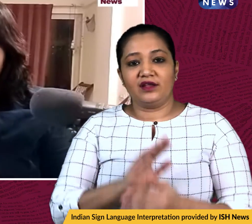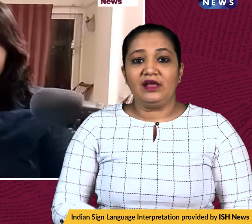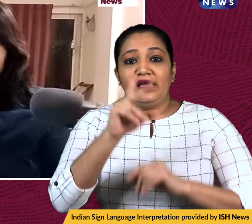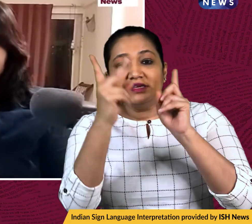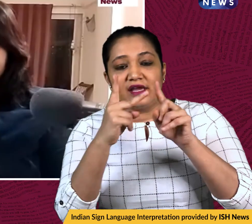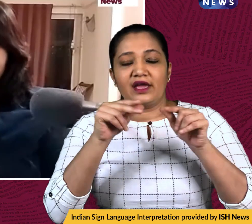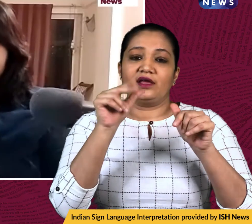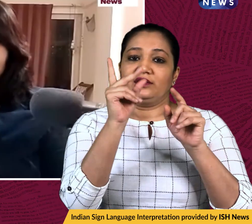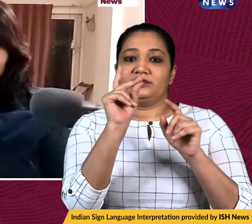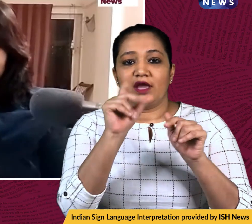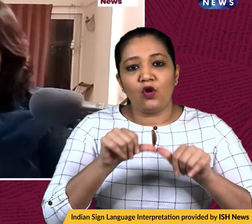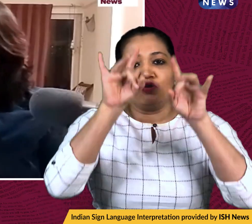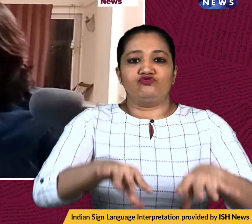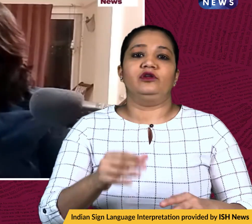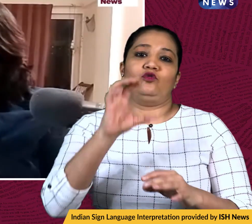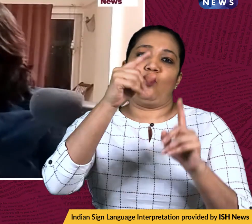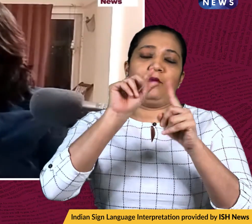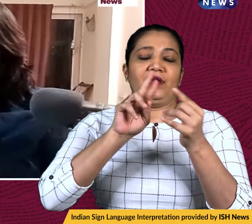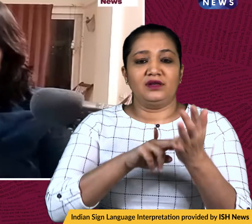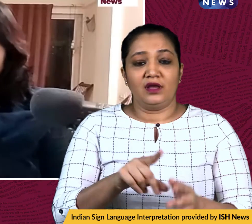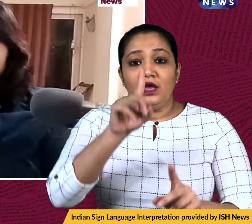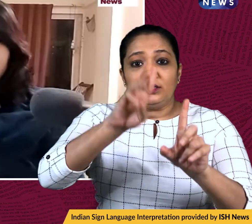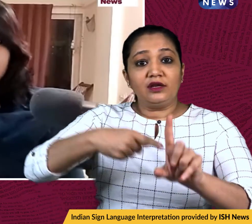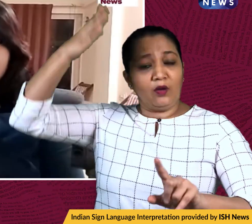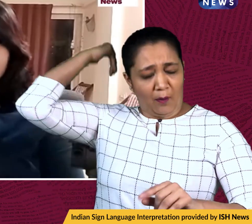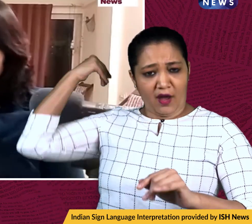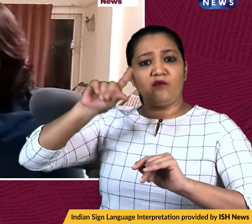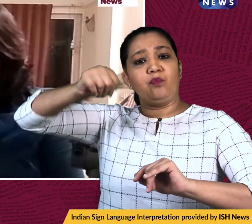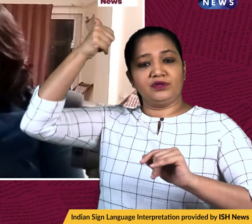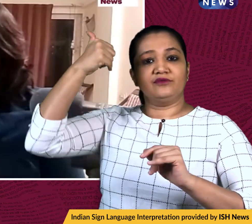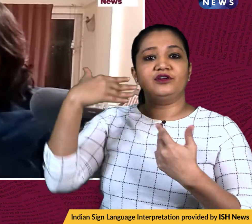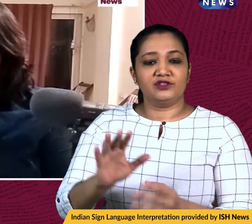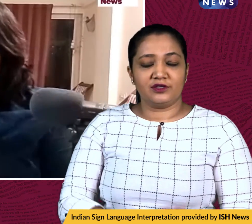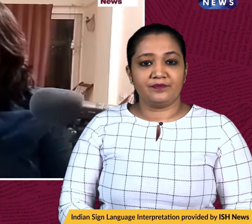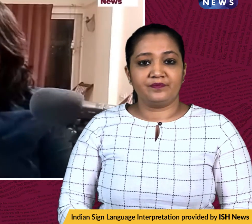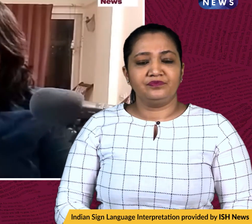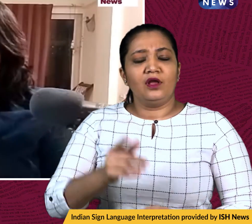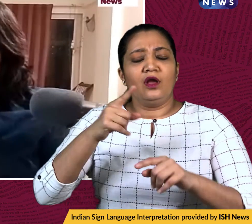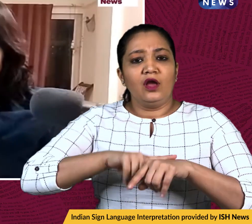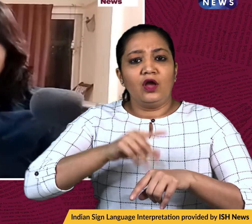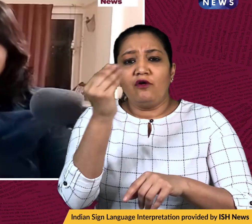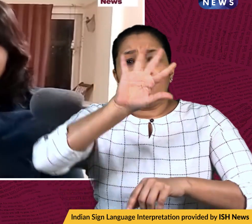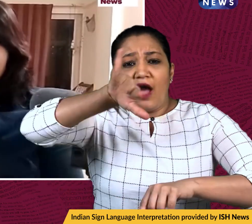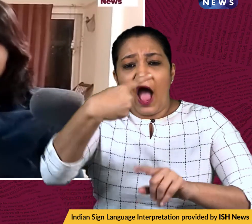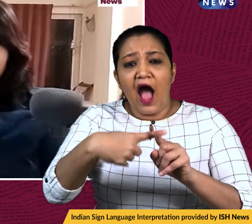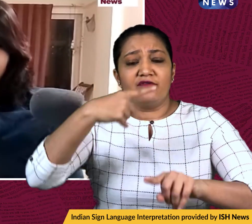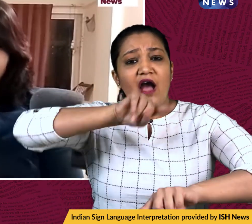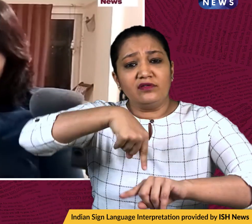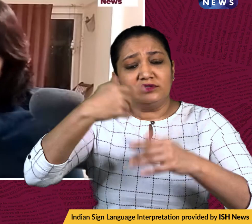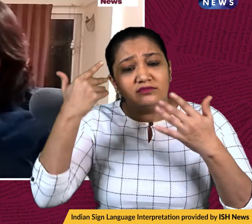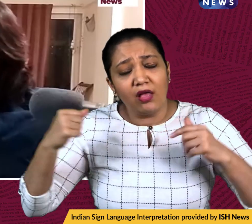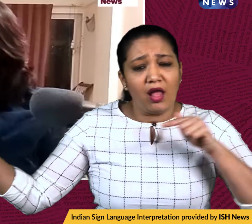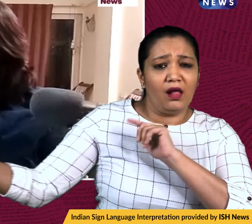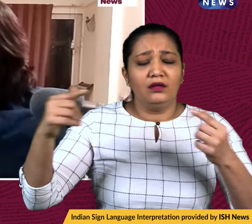his second Australian Open title 13 years after winning his first. Now, the match went on for nearly